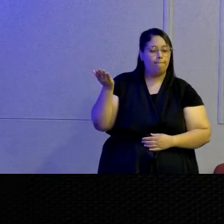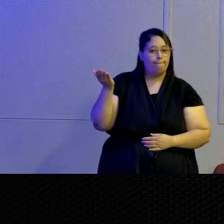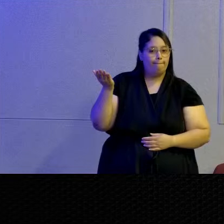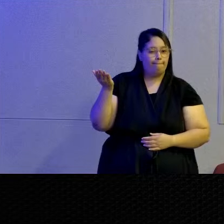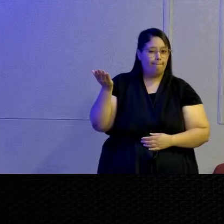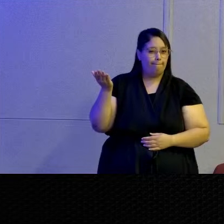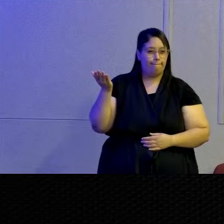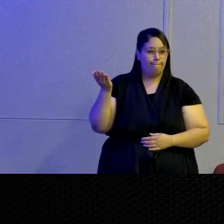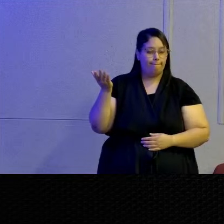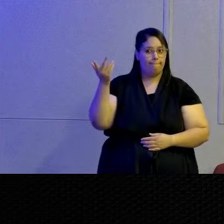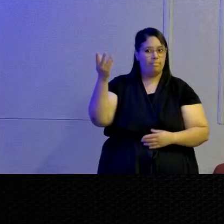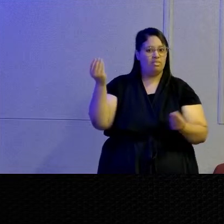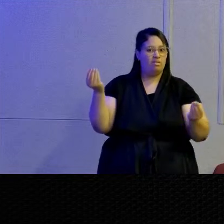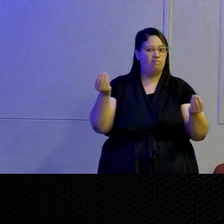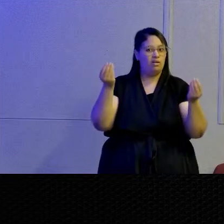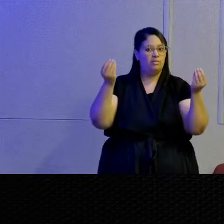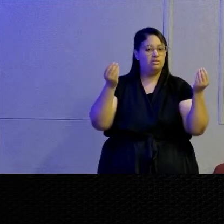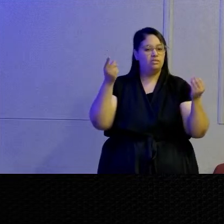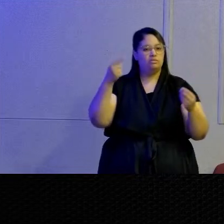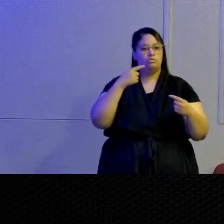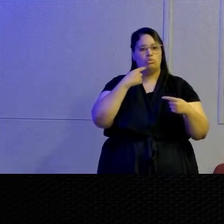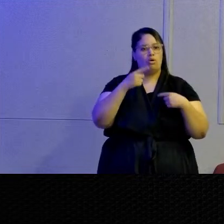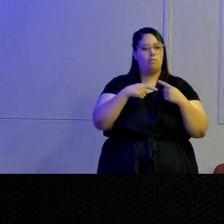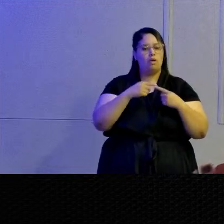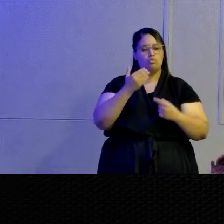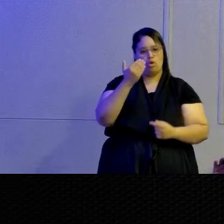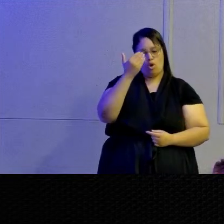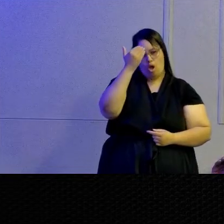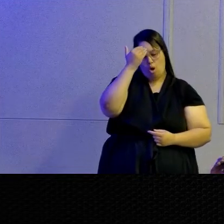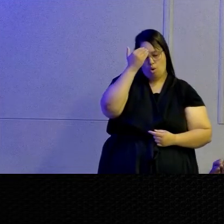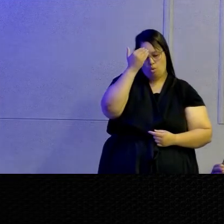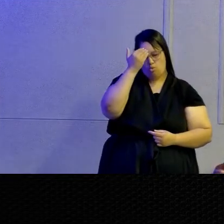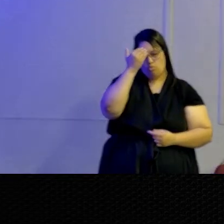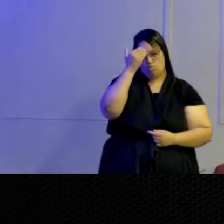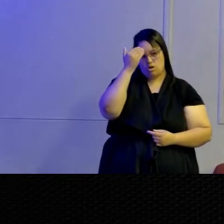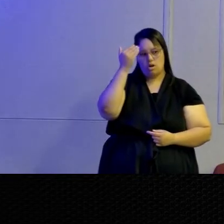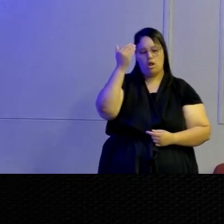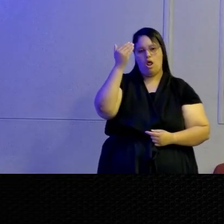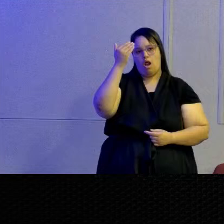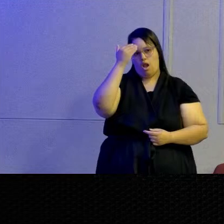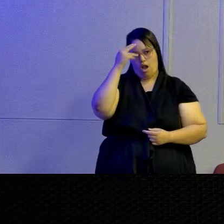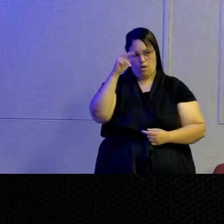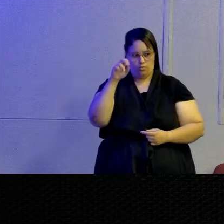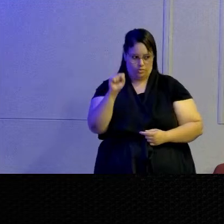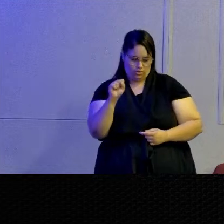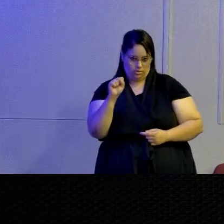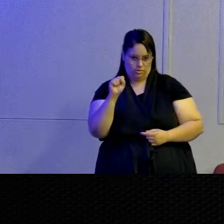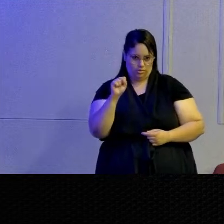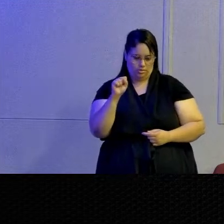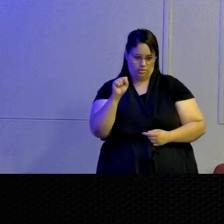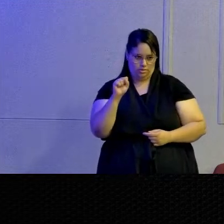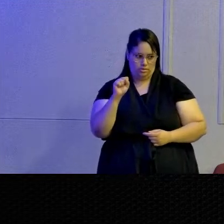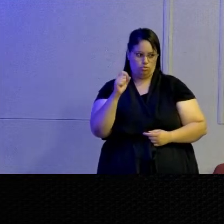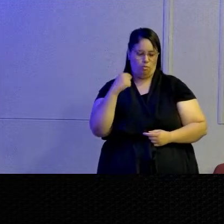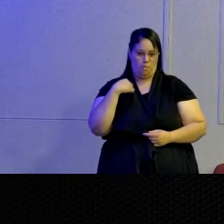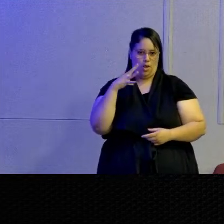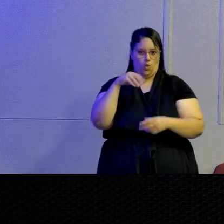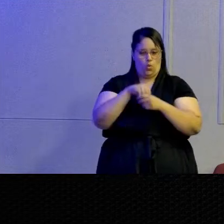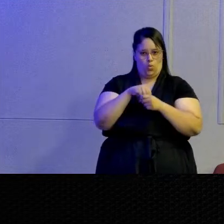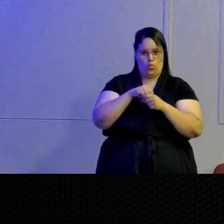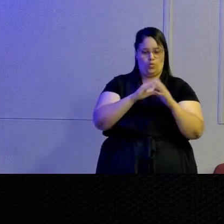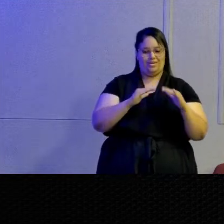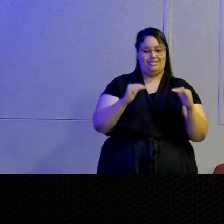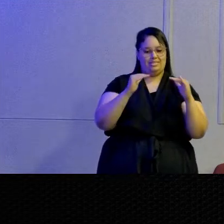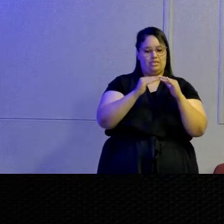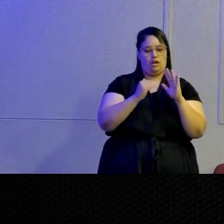So he's famous for talking about known knowns, by which I include the standard